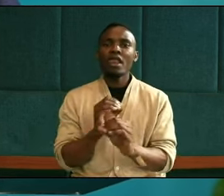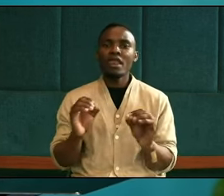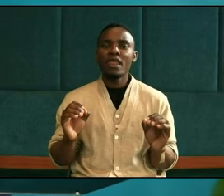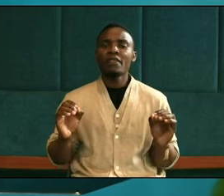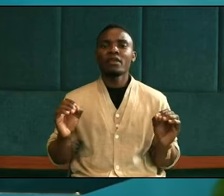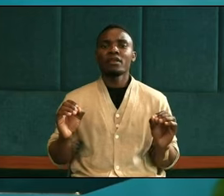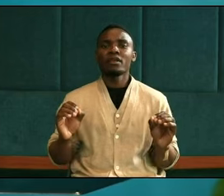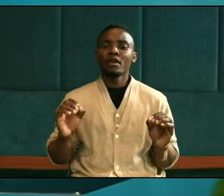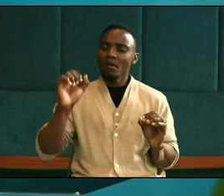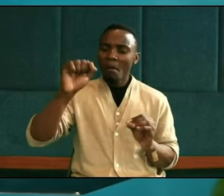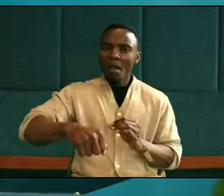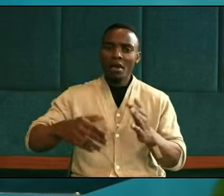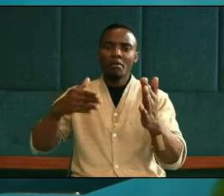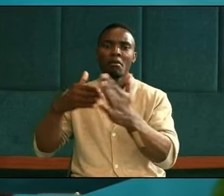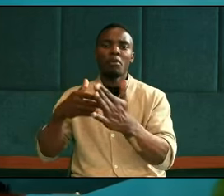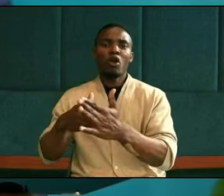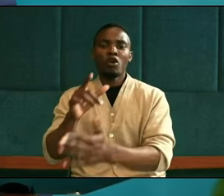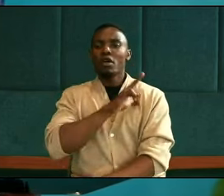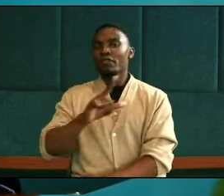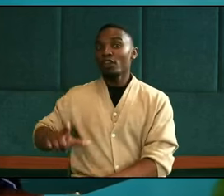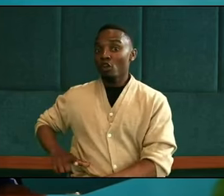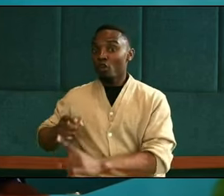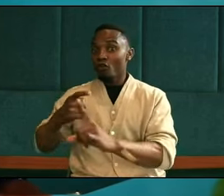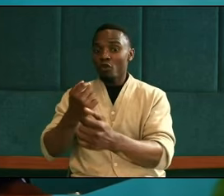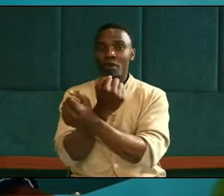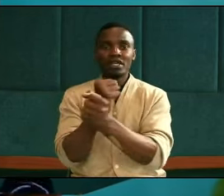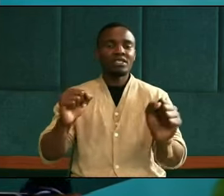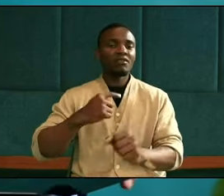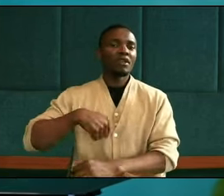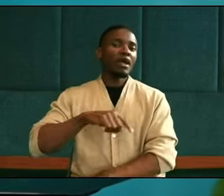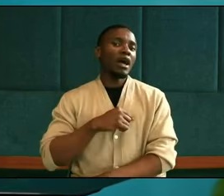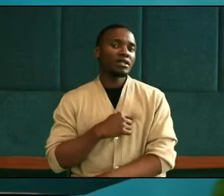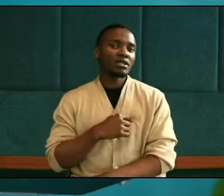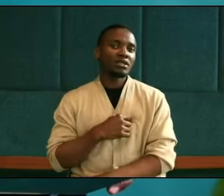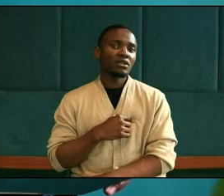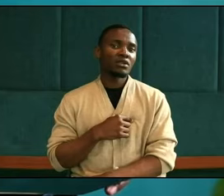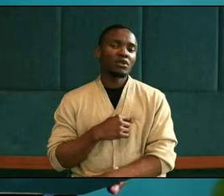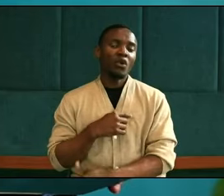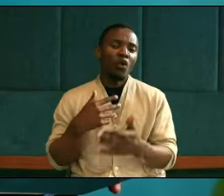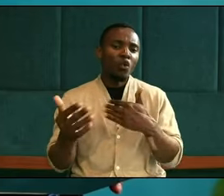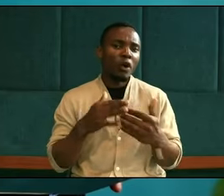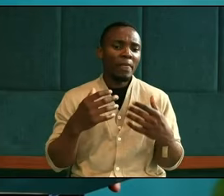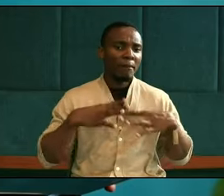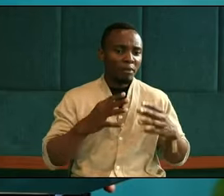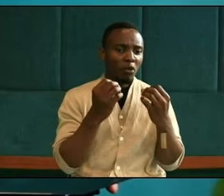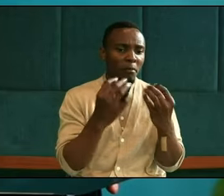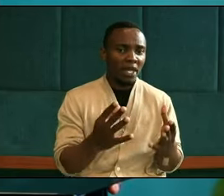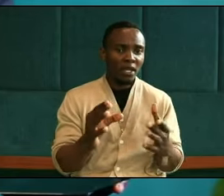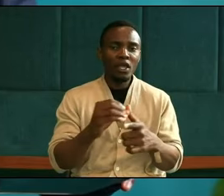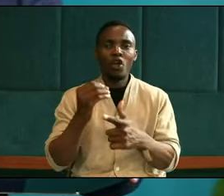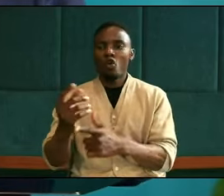Nothing, I said, can hinder the Lord from saving, whether by many or by few. And I want you to listen to